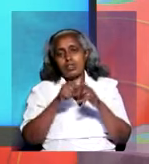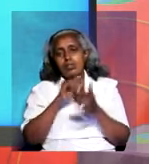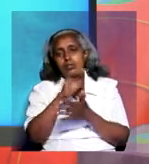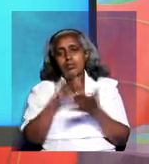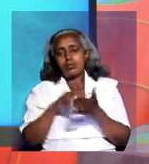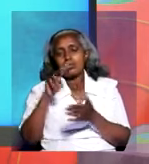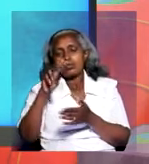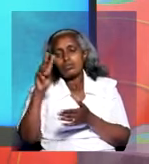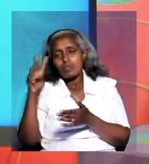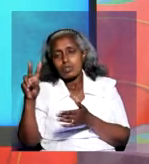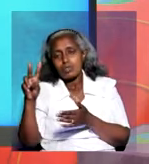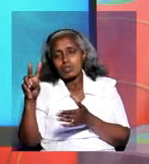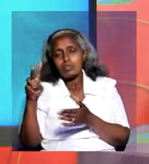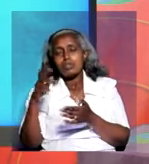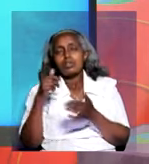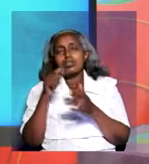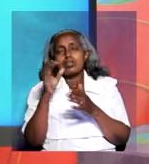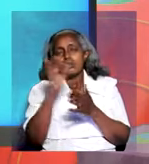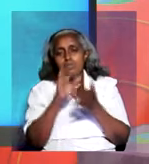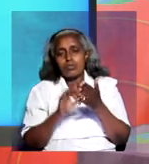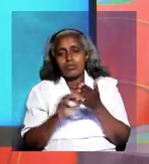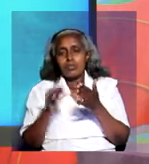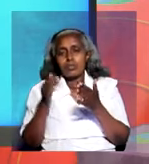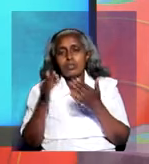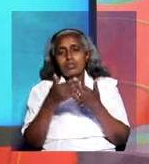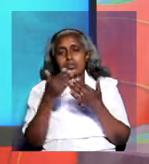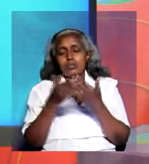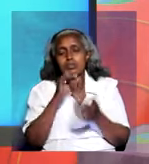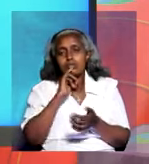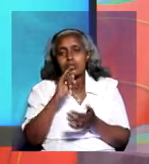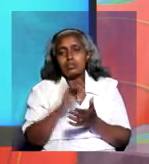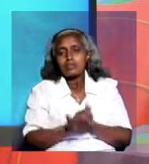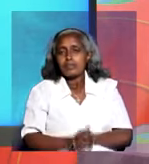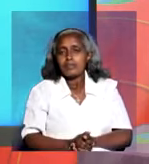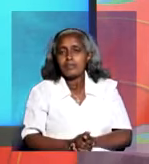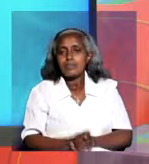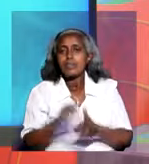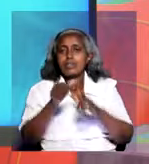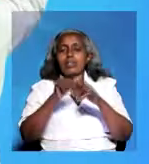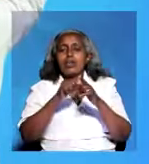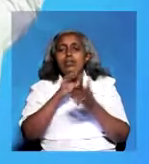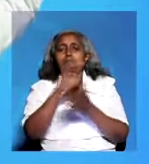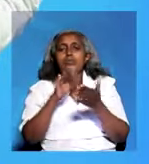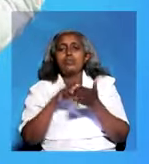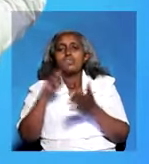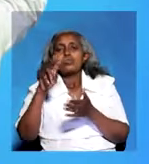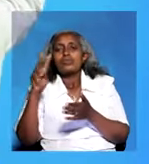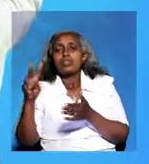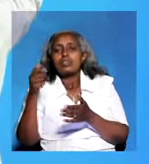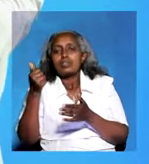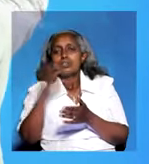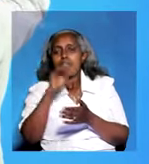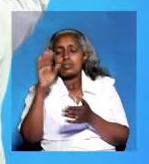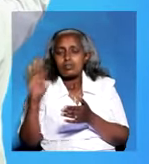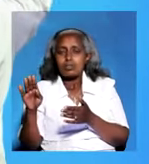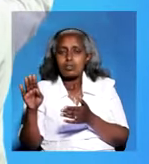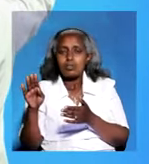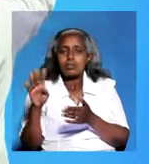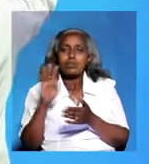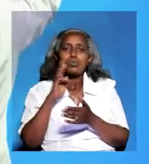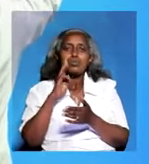two vectors, the formula is simple. It is the angle between two vectors a and b will